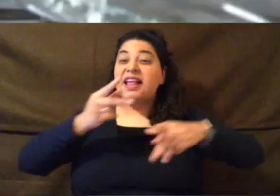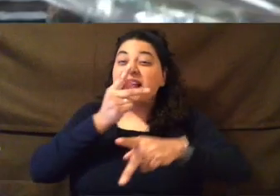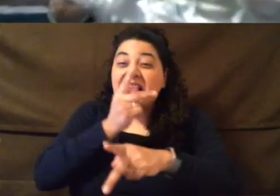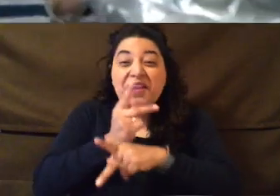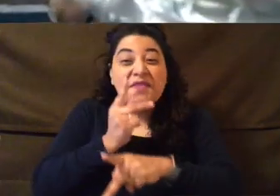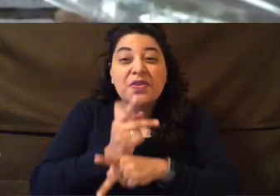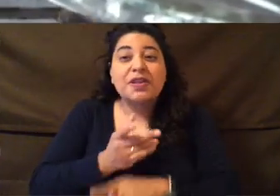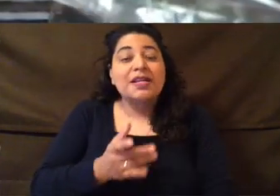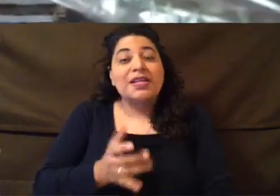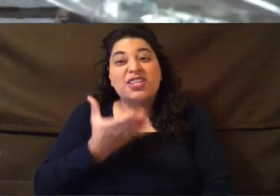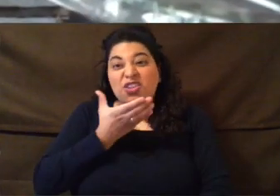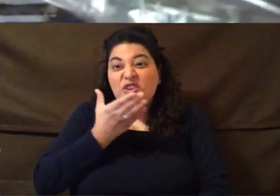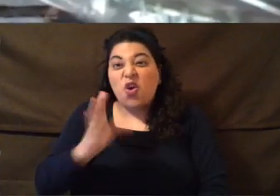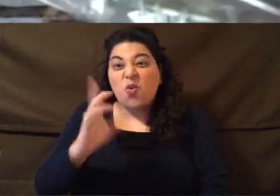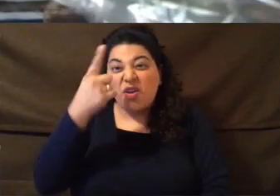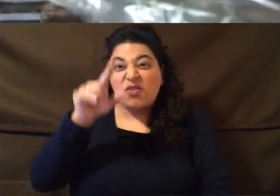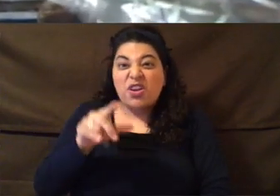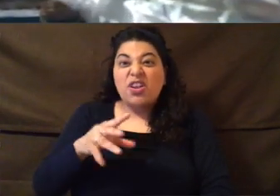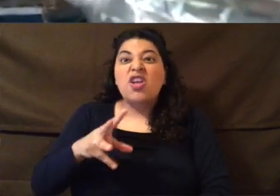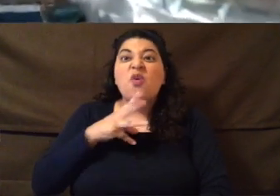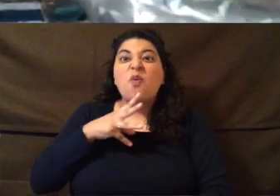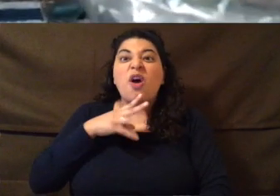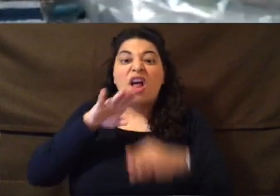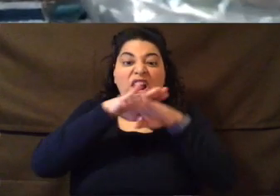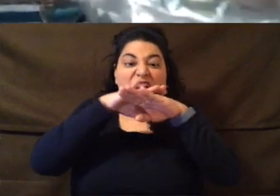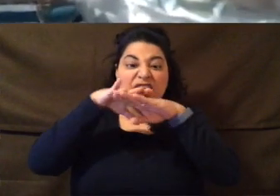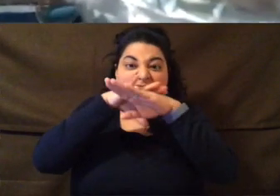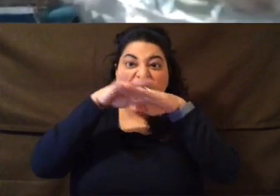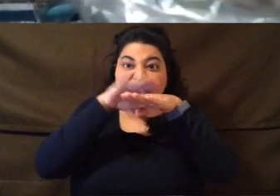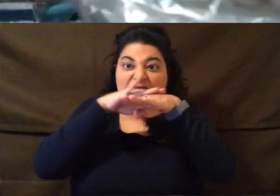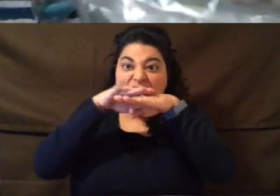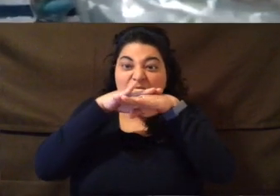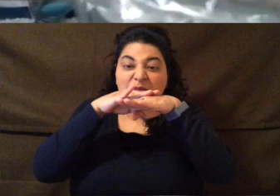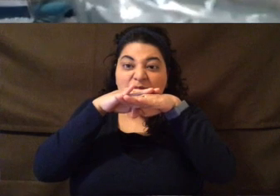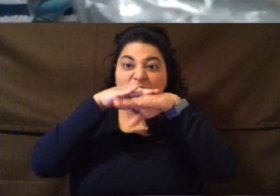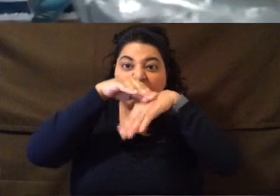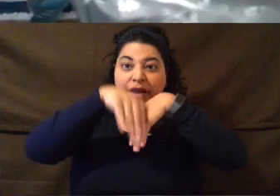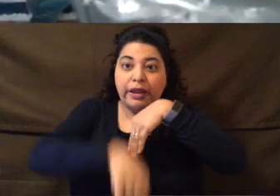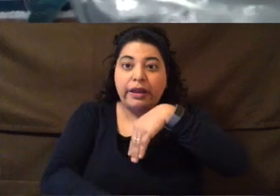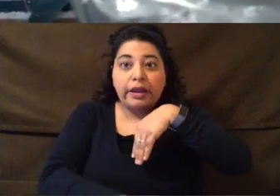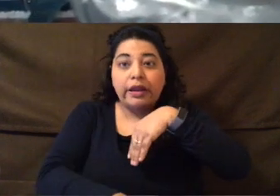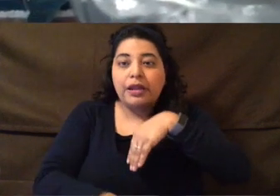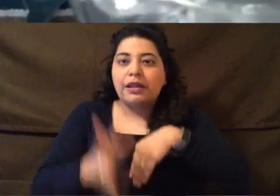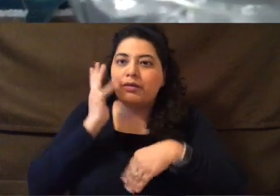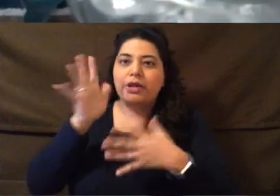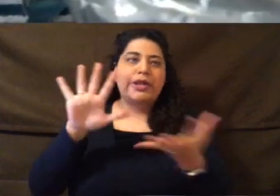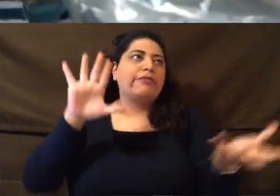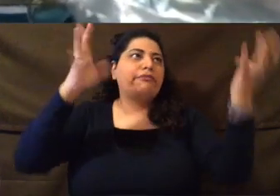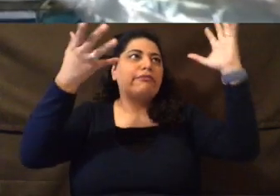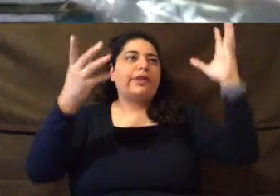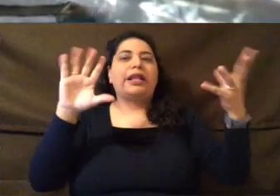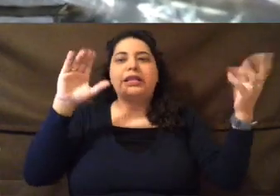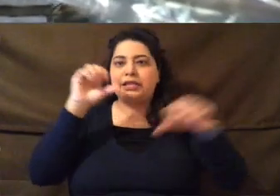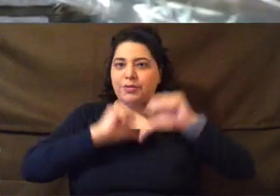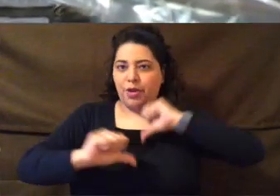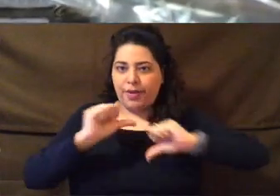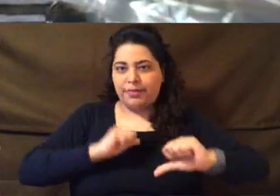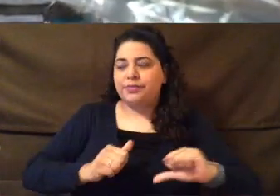very carefully so we don't accidentally spill the puddle of water into the land. And that was just ruining the whole